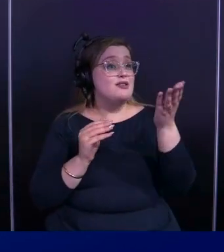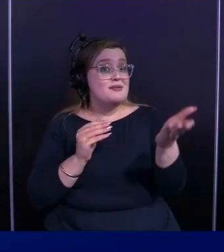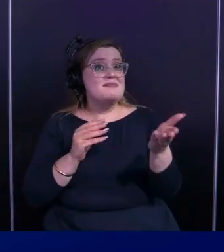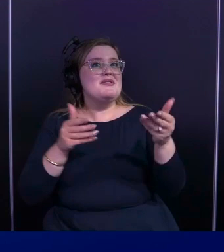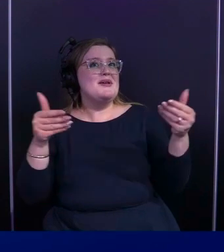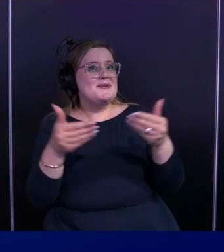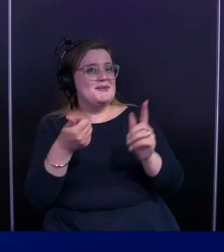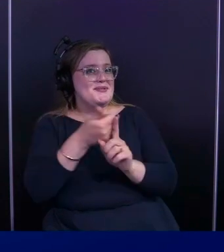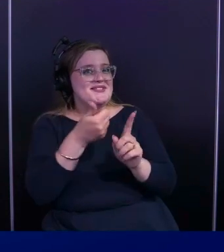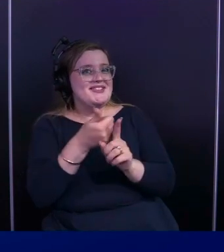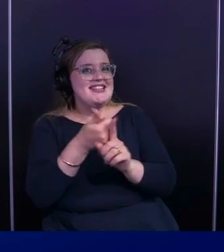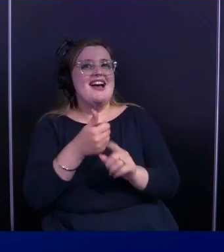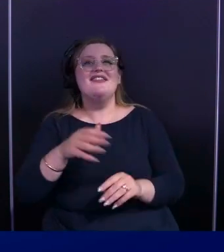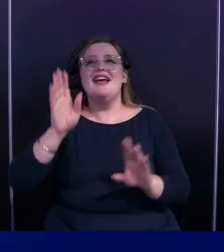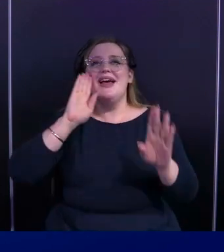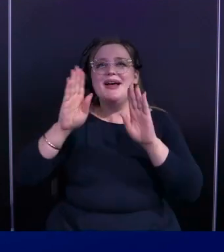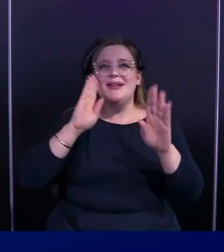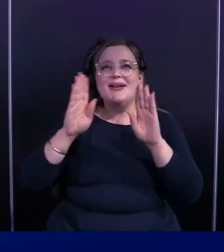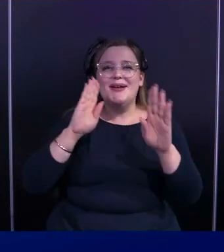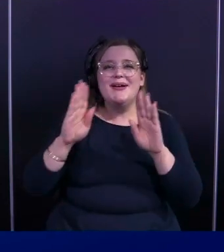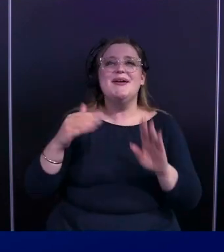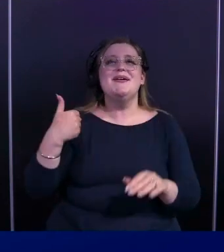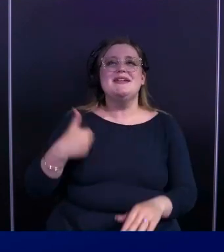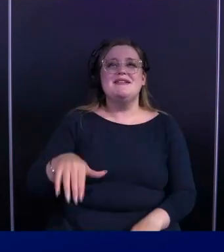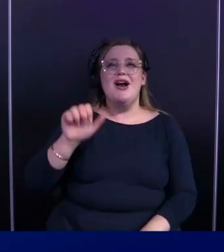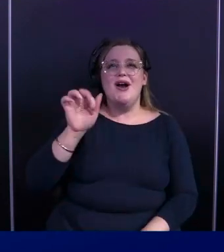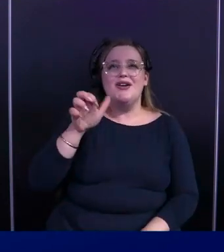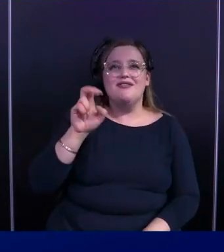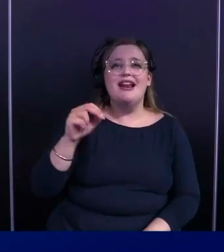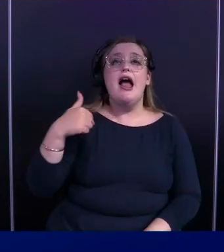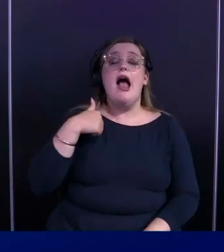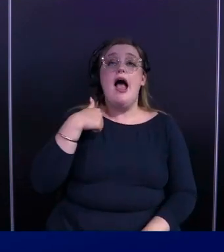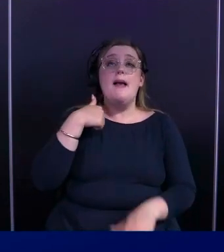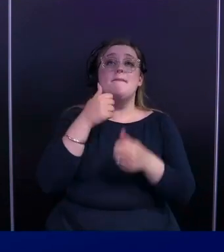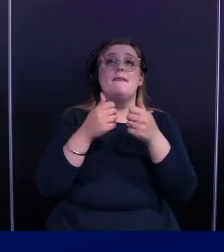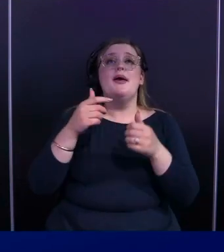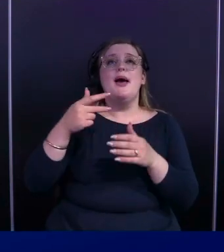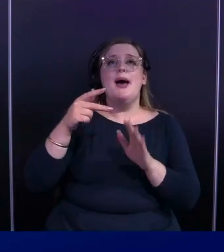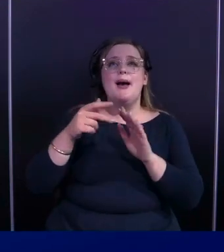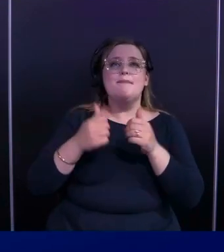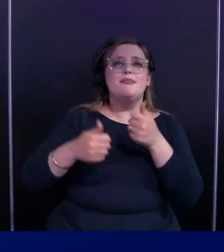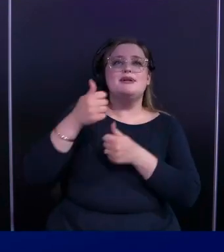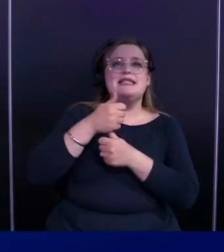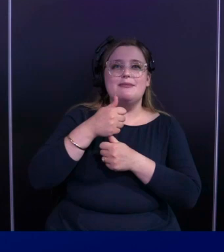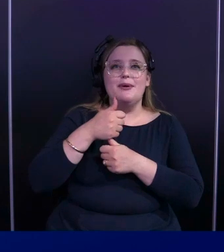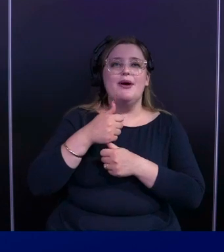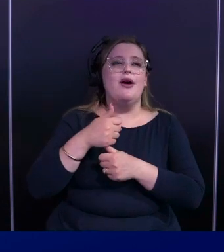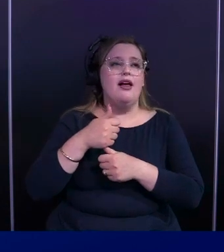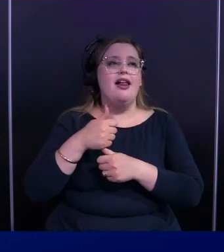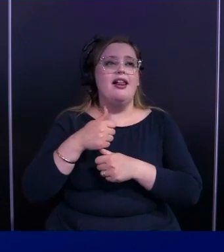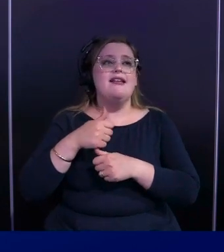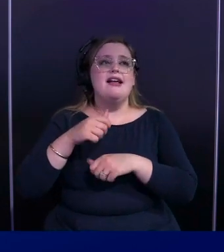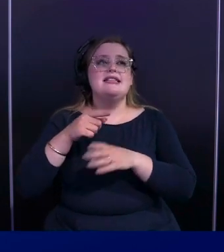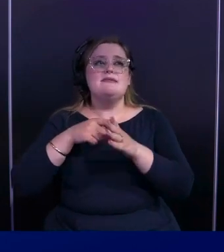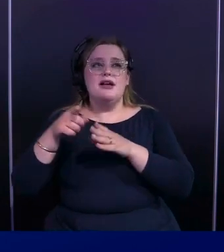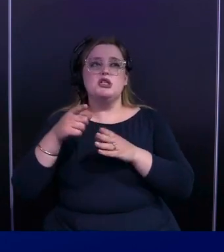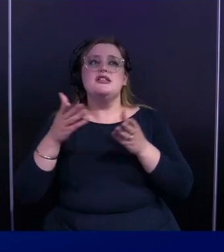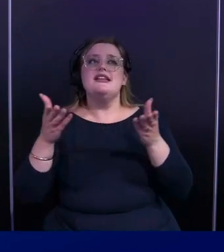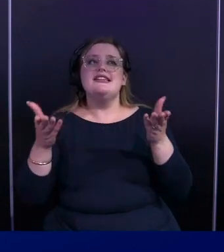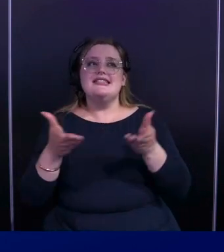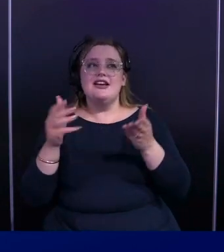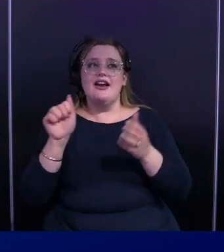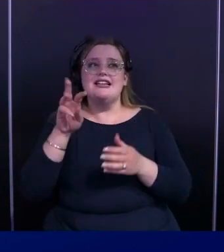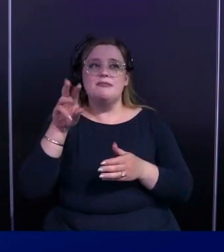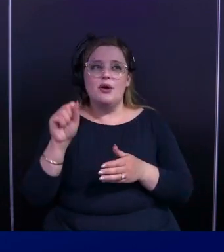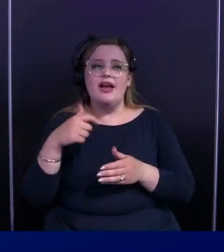Sure. Hello, everybody. My name is Arvind. I'm a principal specialist at AWS responsible for the confidential computing business. That typically